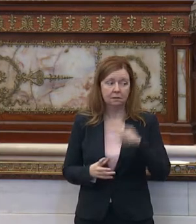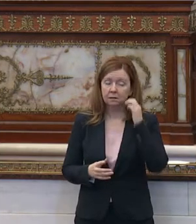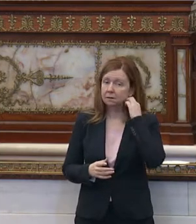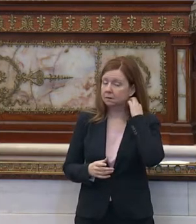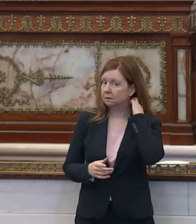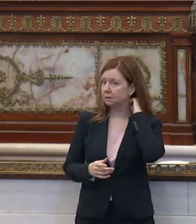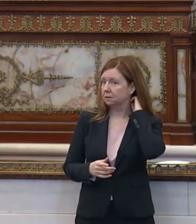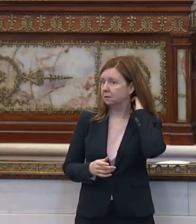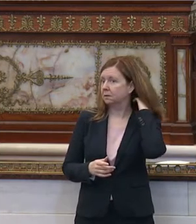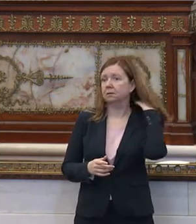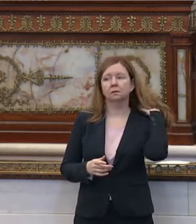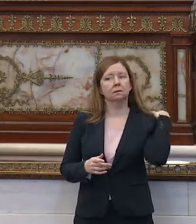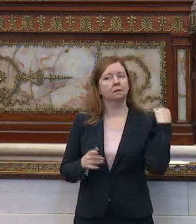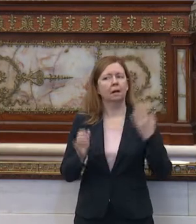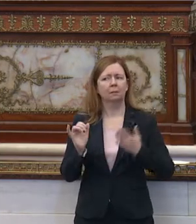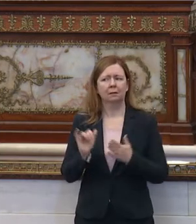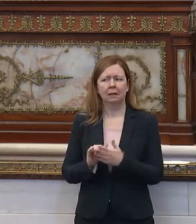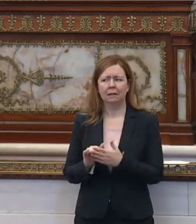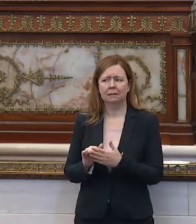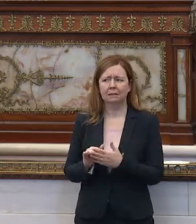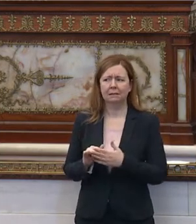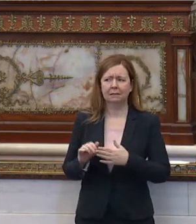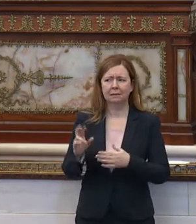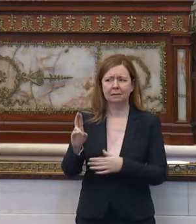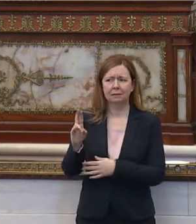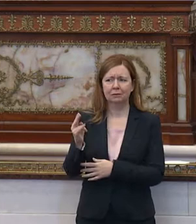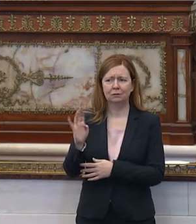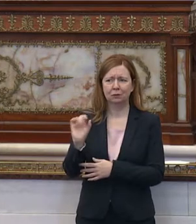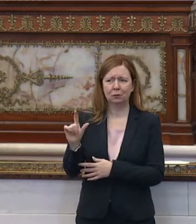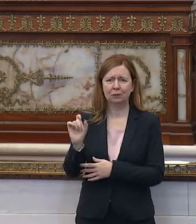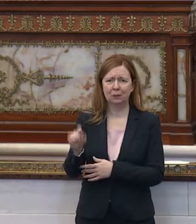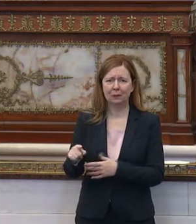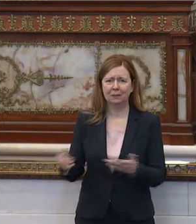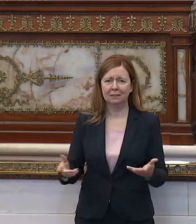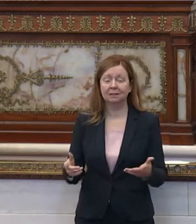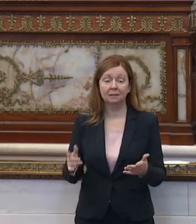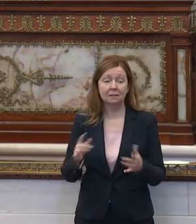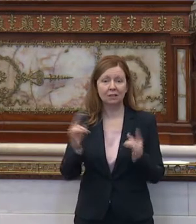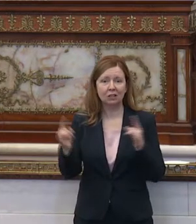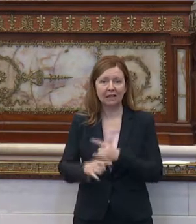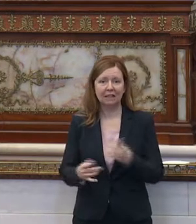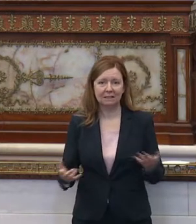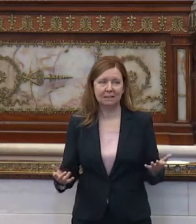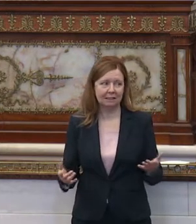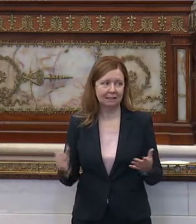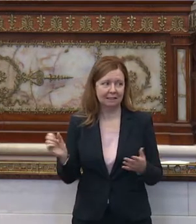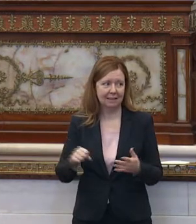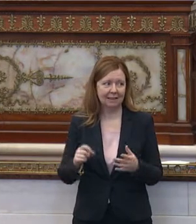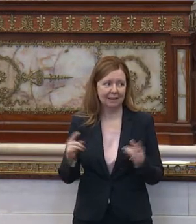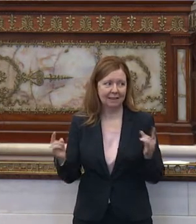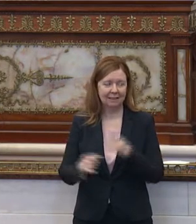That is a rhetorical question for... Absolutely. It's sarcastic, rhetorical.